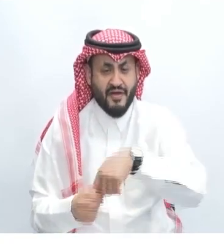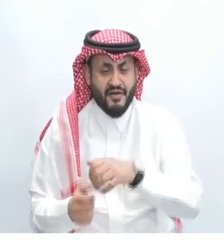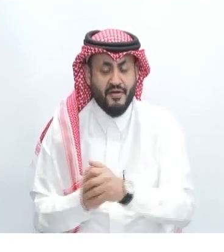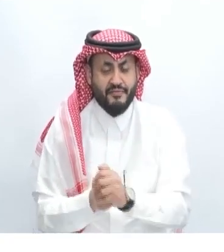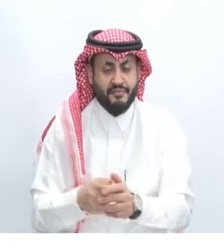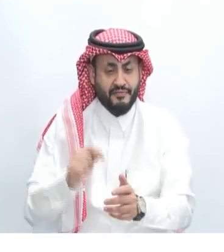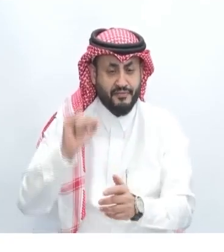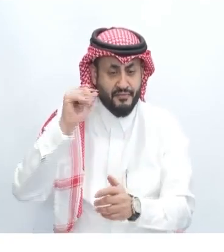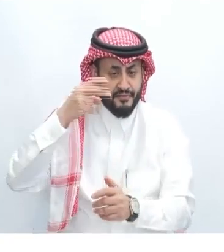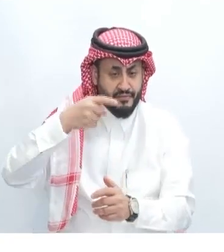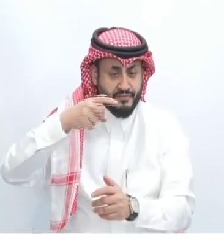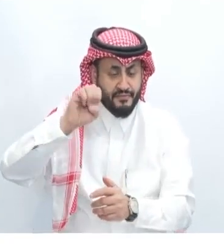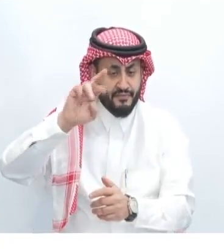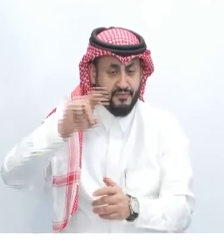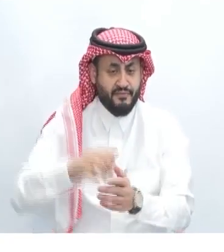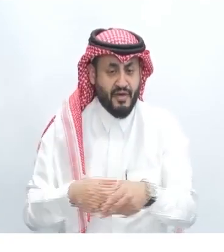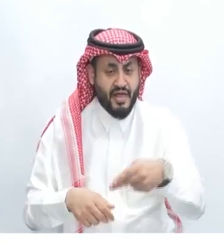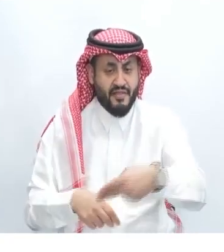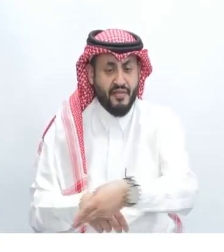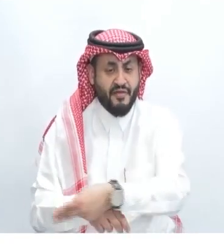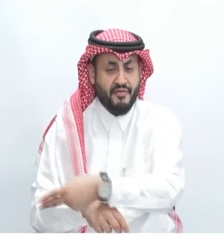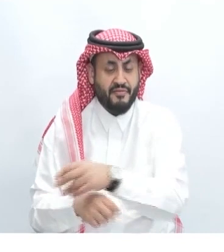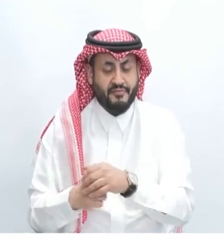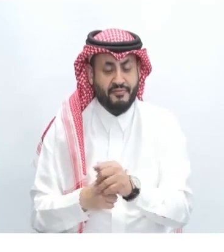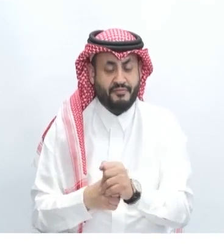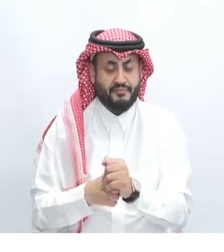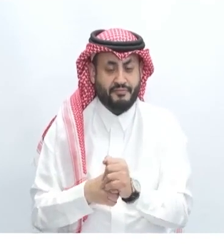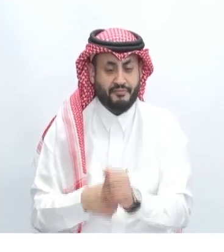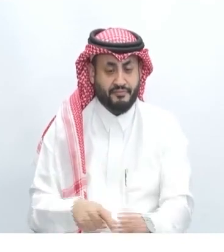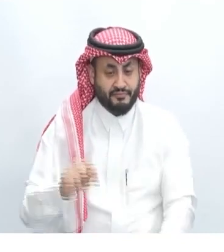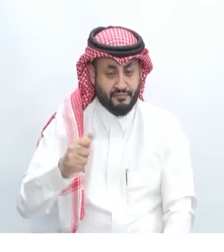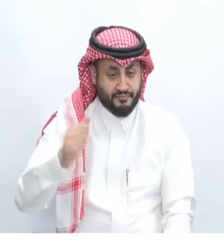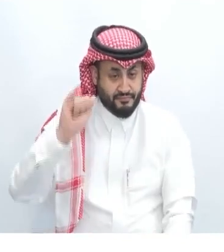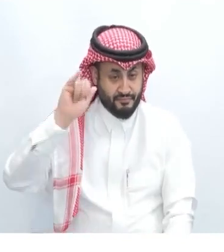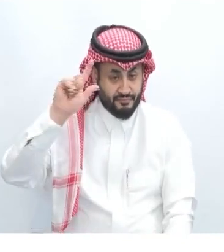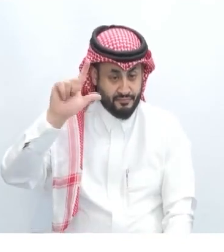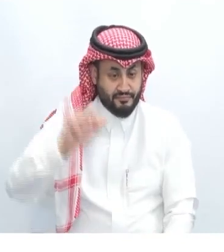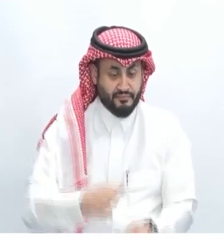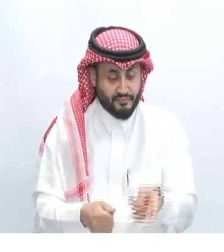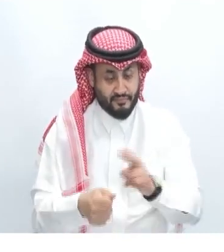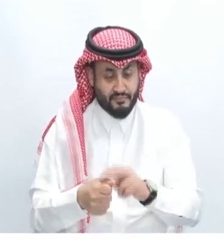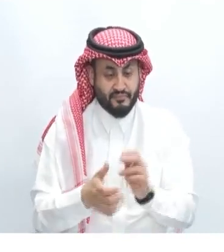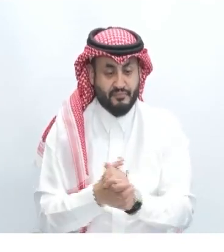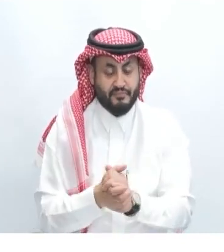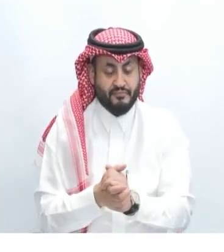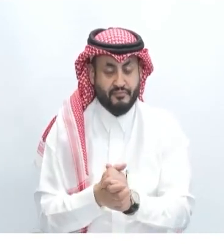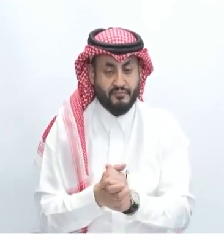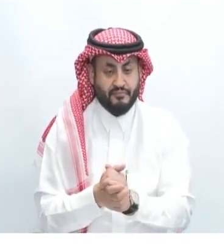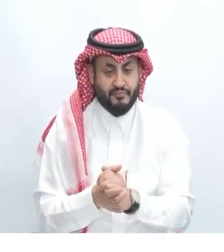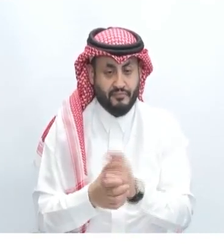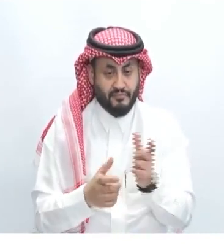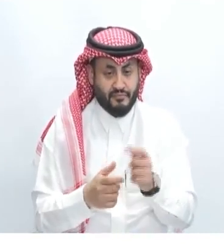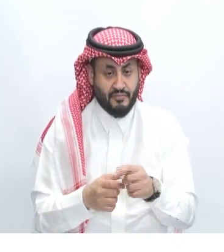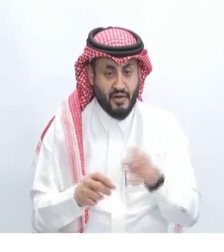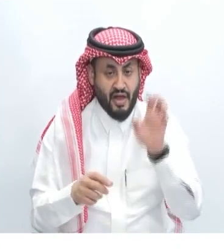the tail, by the tail. I will catch a tiger by the tail. A tiger by